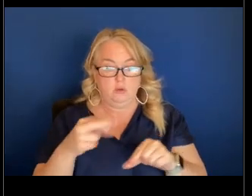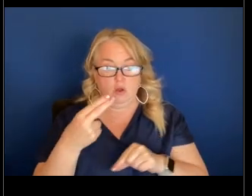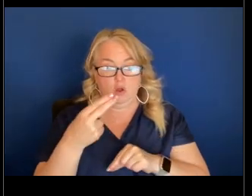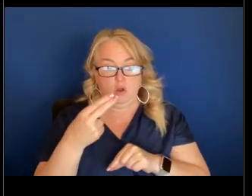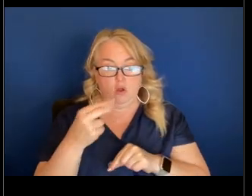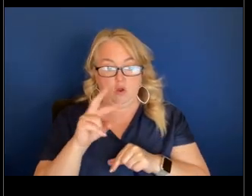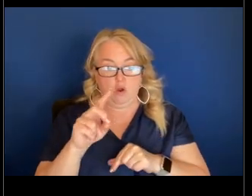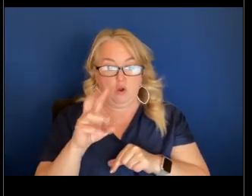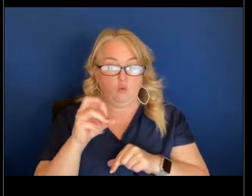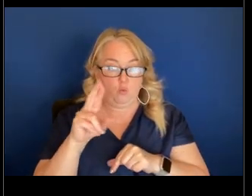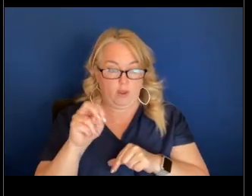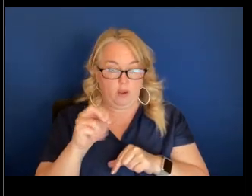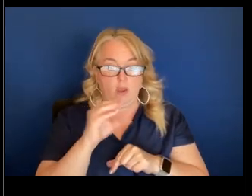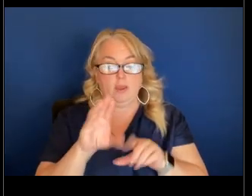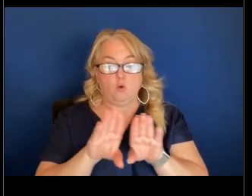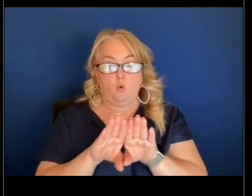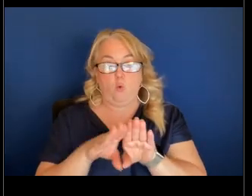requirements.